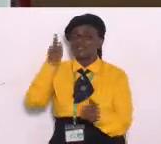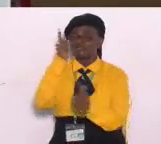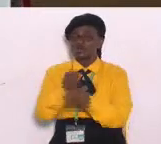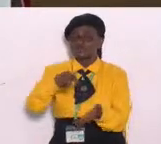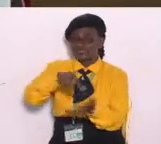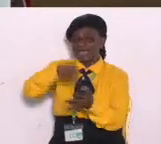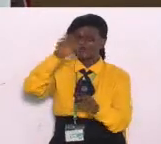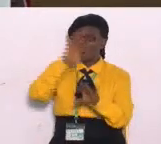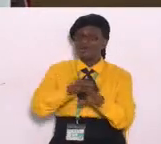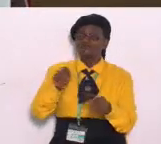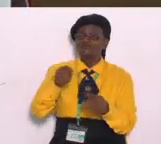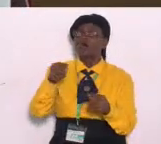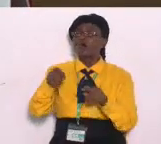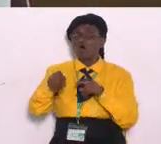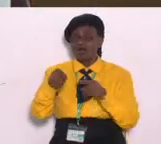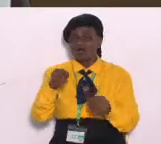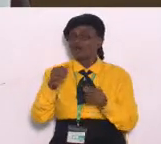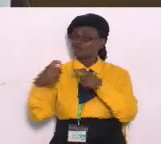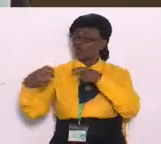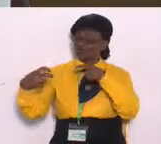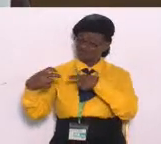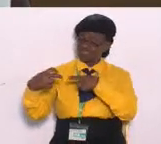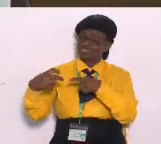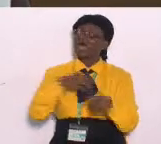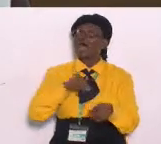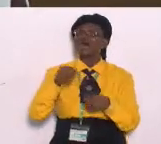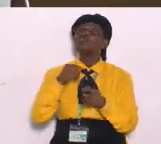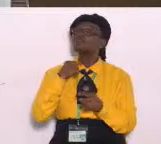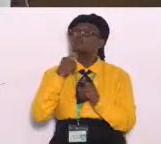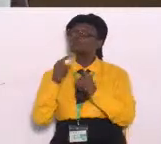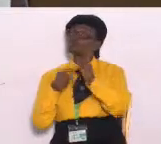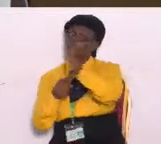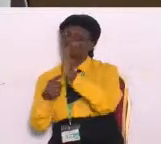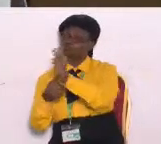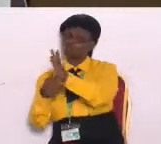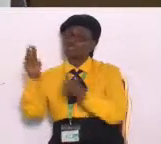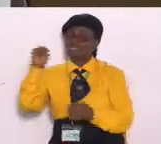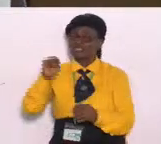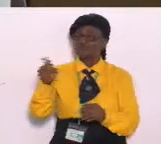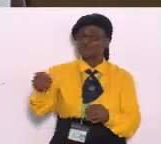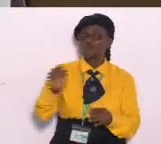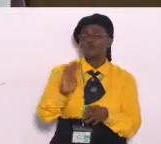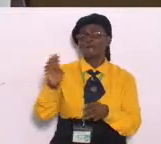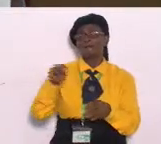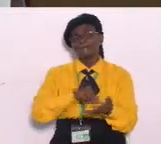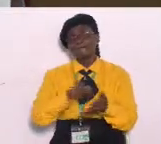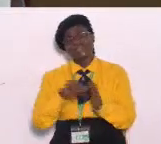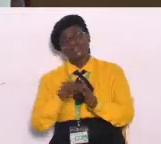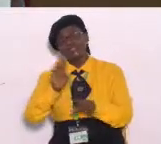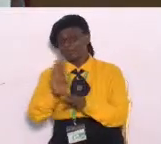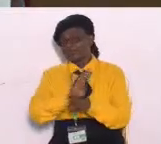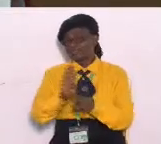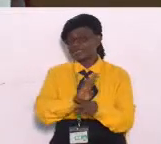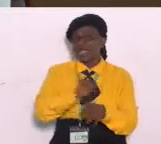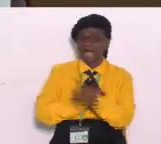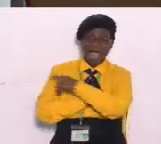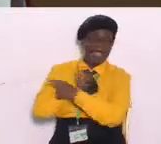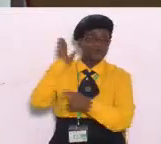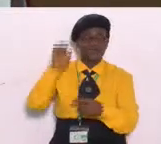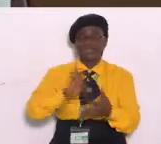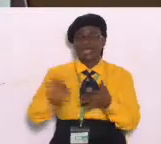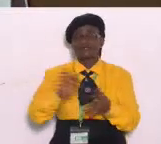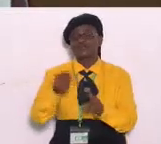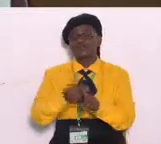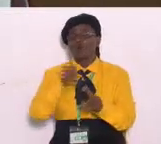and show him that you mean business. I'm going to count from 1 to 10, and then we are going to pray.